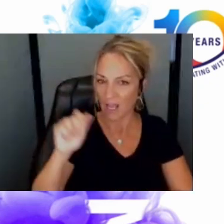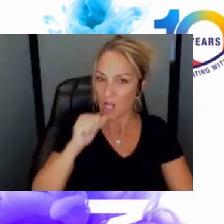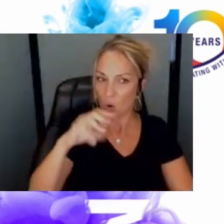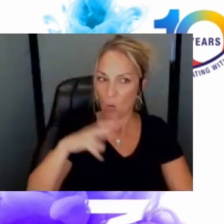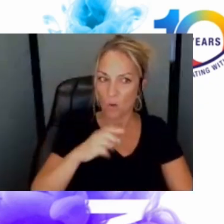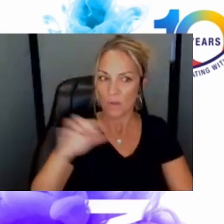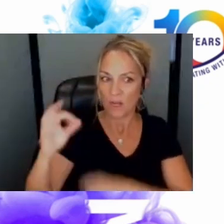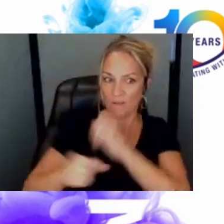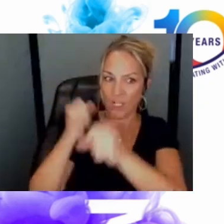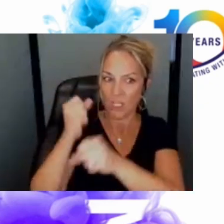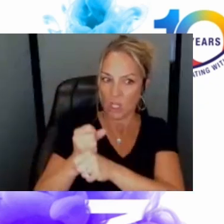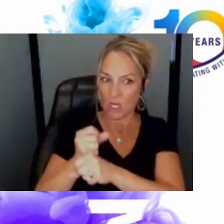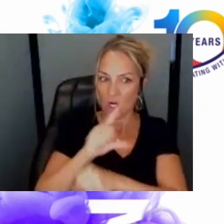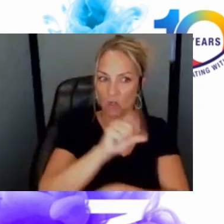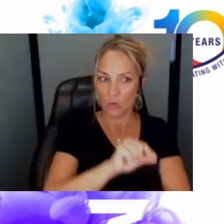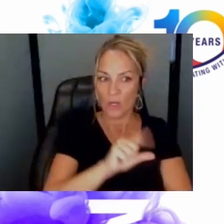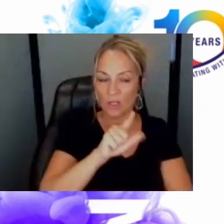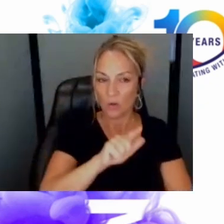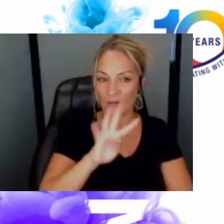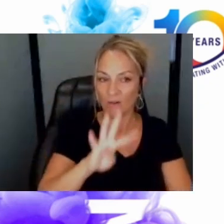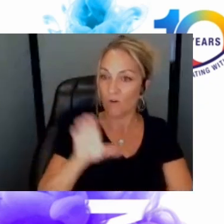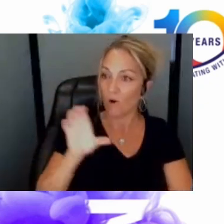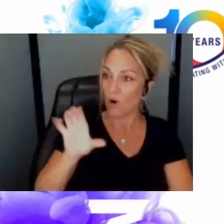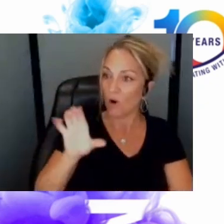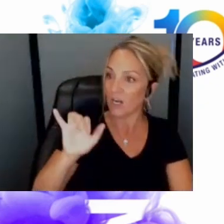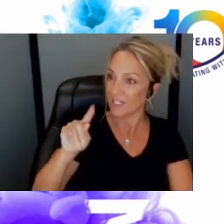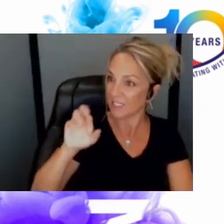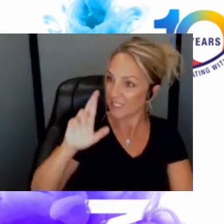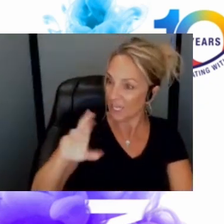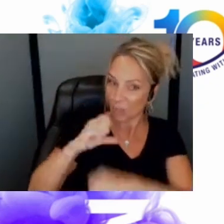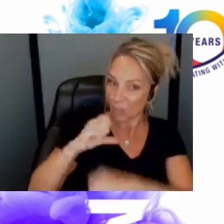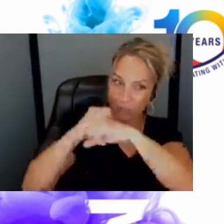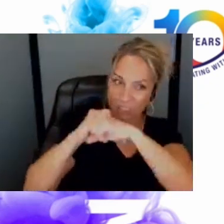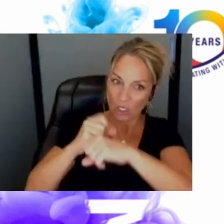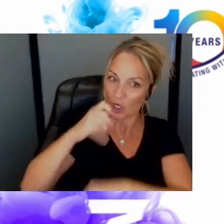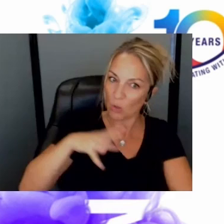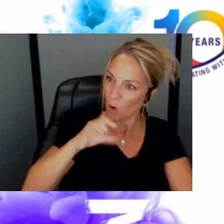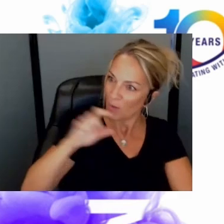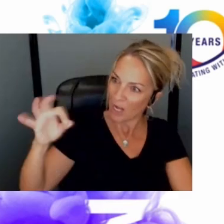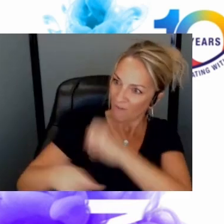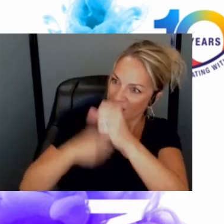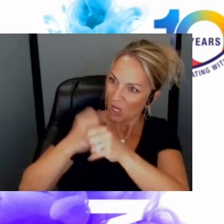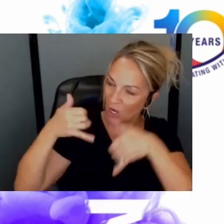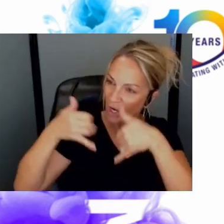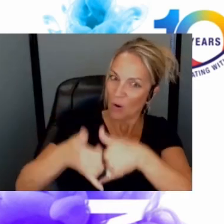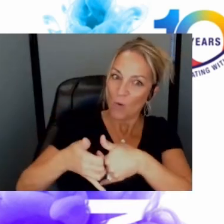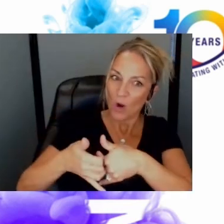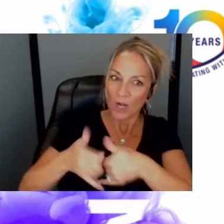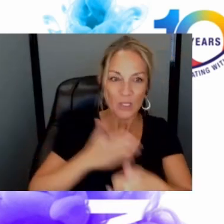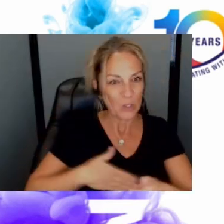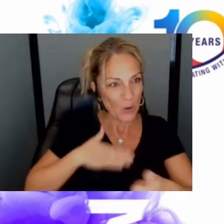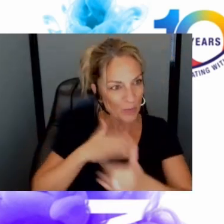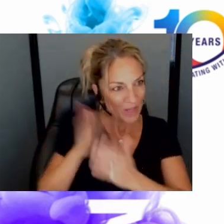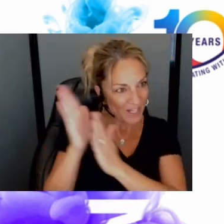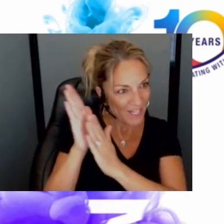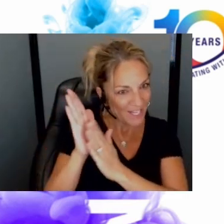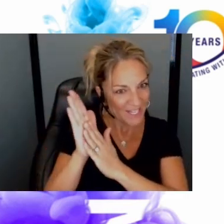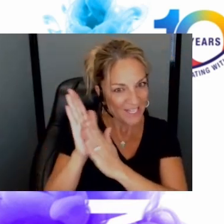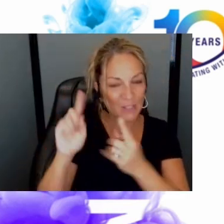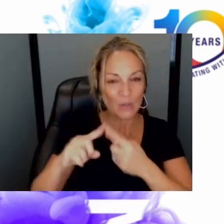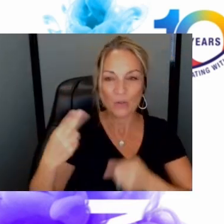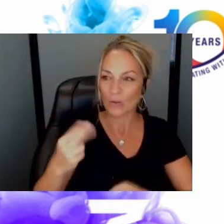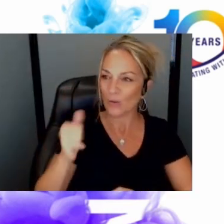Woman of the Year Award. So please join me as we give a virtual applause to Hannah Noda,